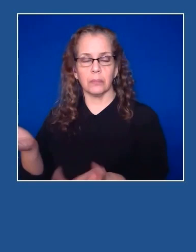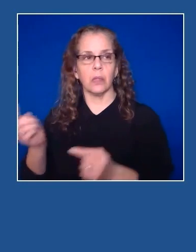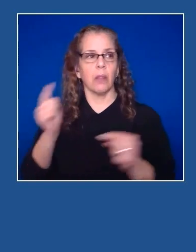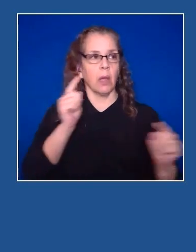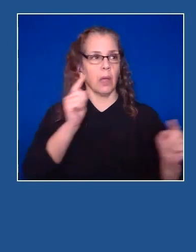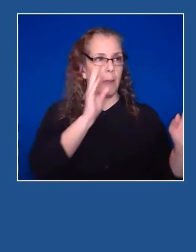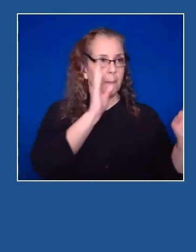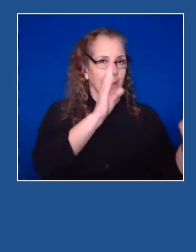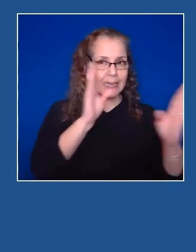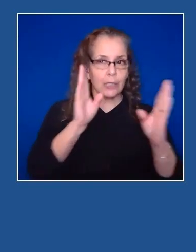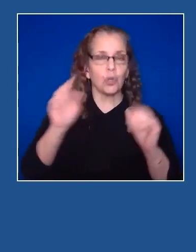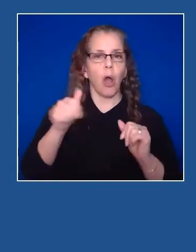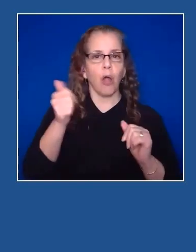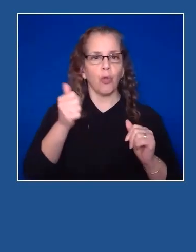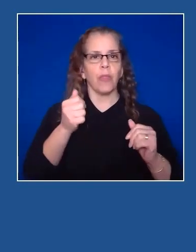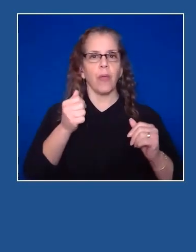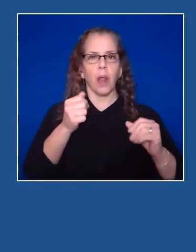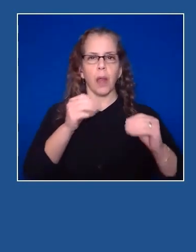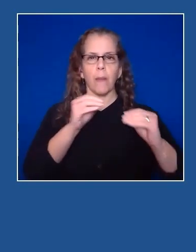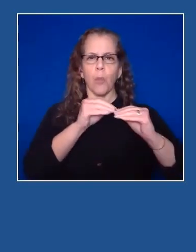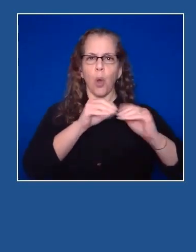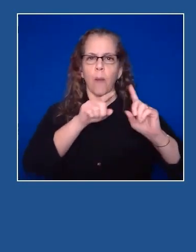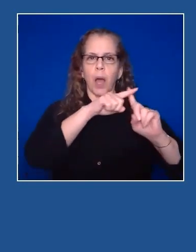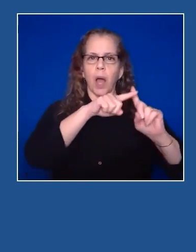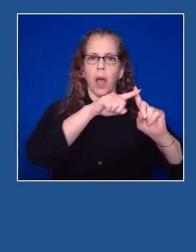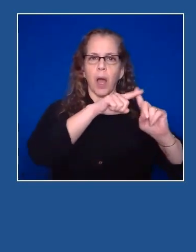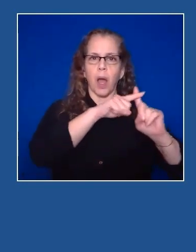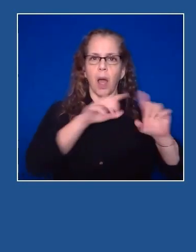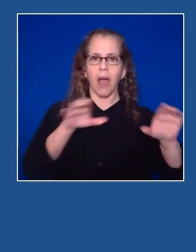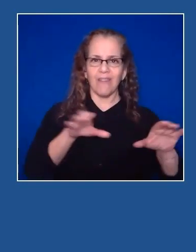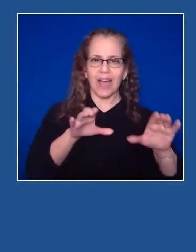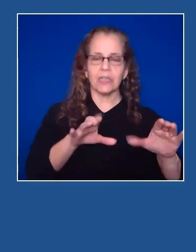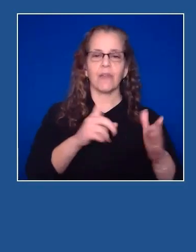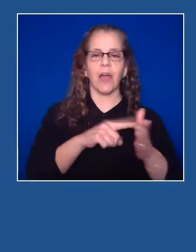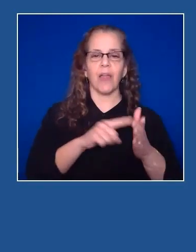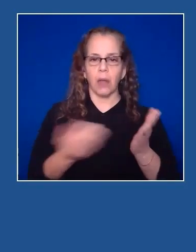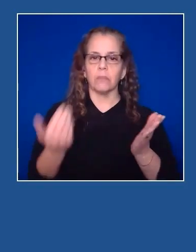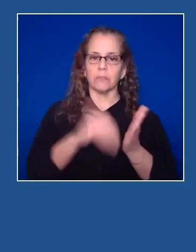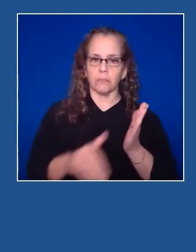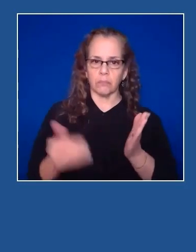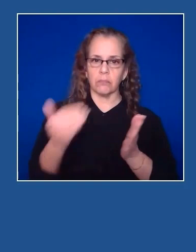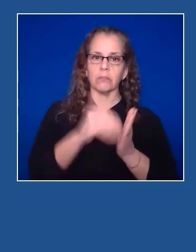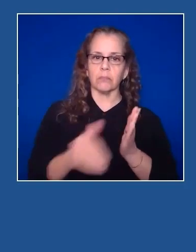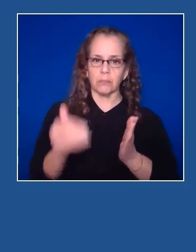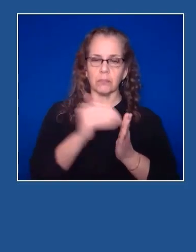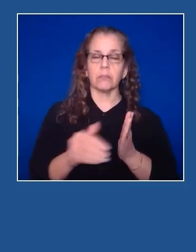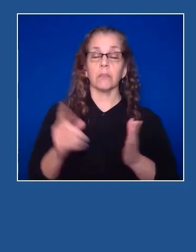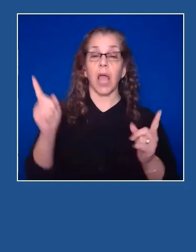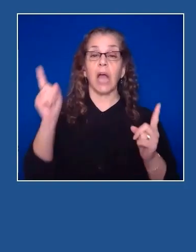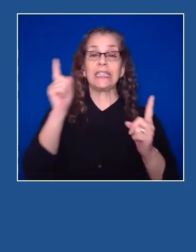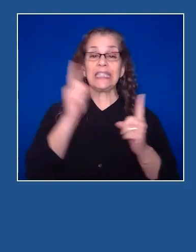and positive emotions. Okay. And get active and repeat and repeat and repeat until fear goes down.